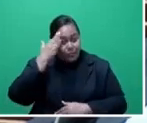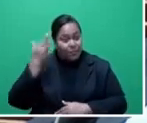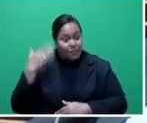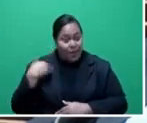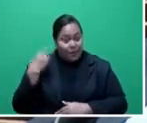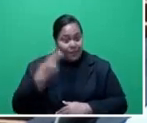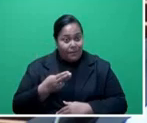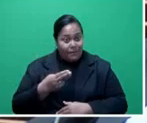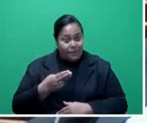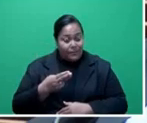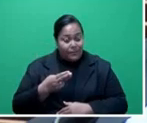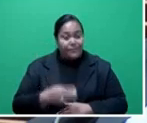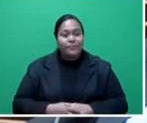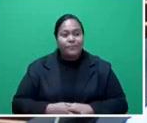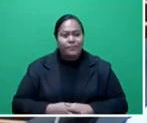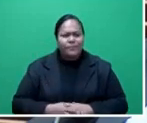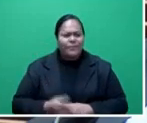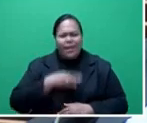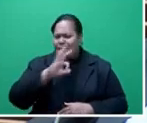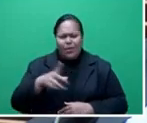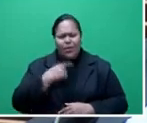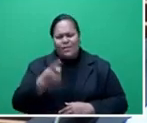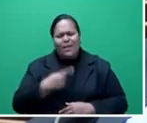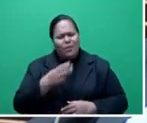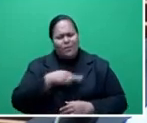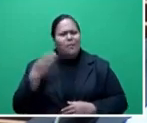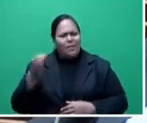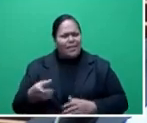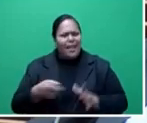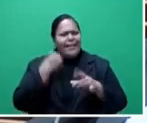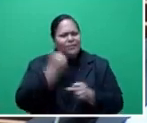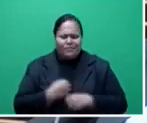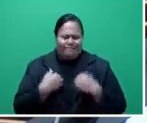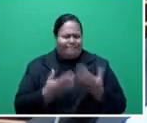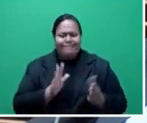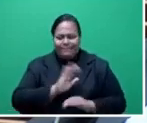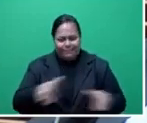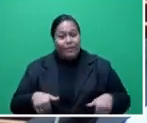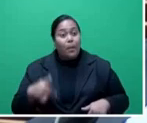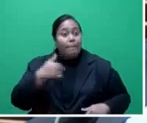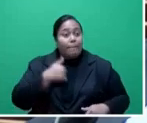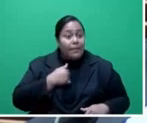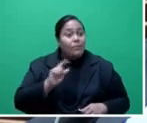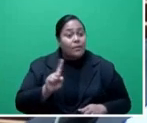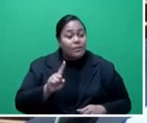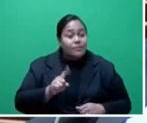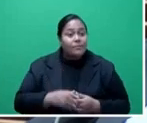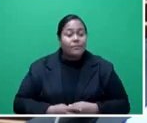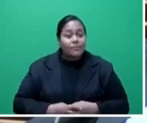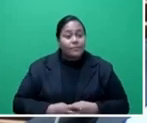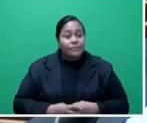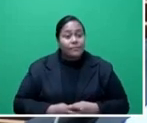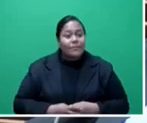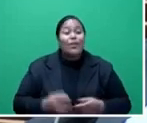I'm not going to say this in the way the Minister for Economy will, because that's his portfolio. Honourable Speaker, sir,